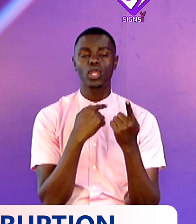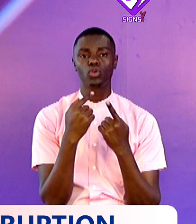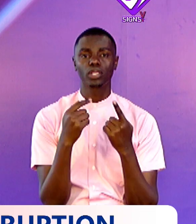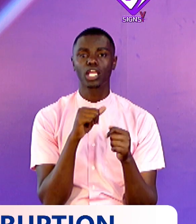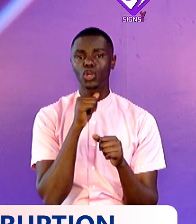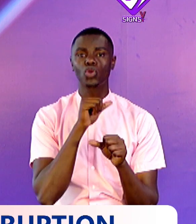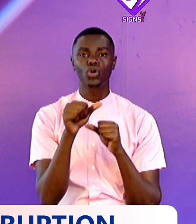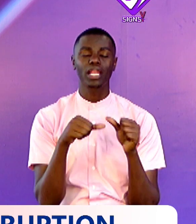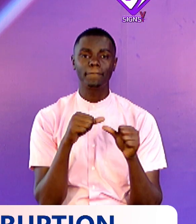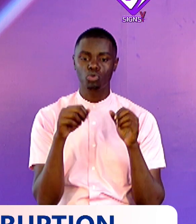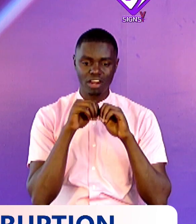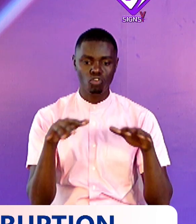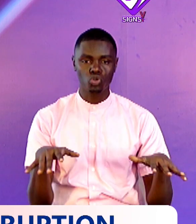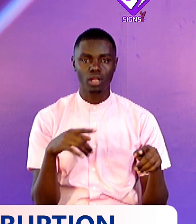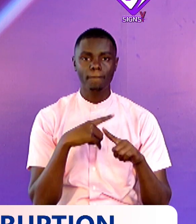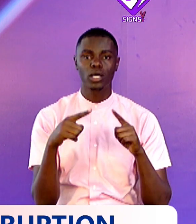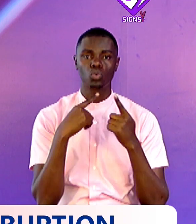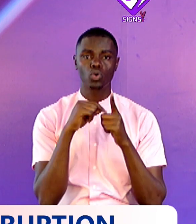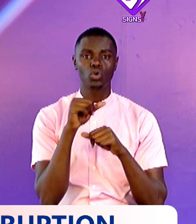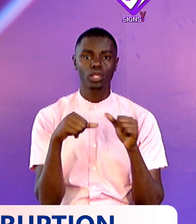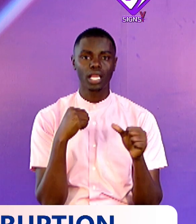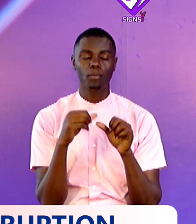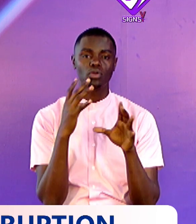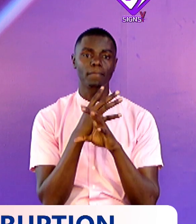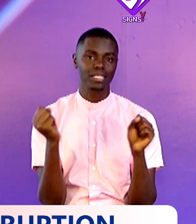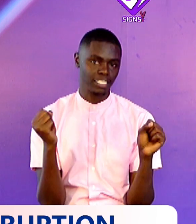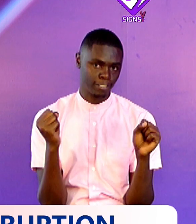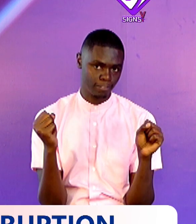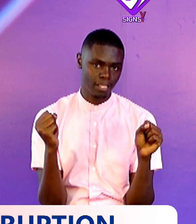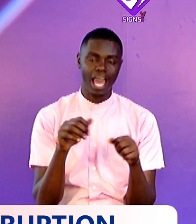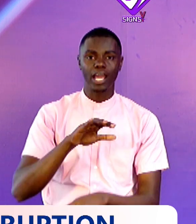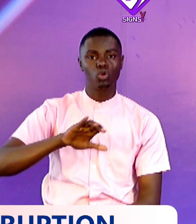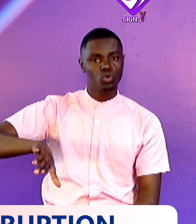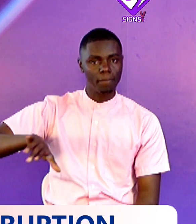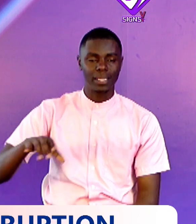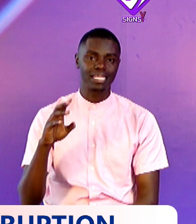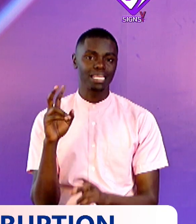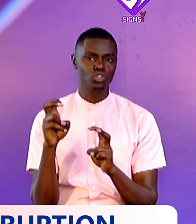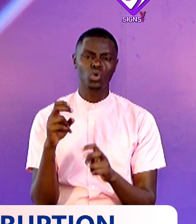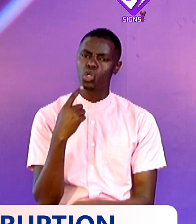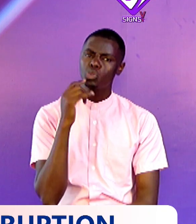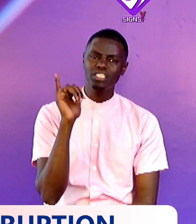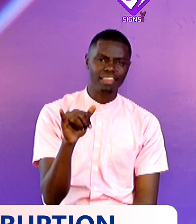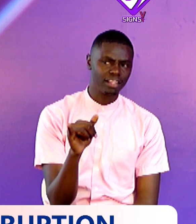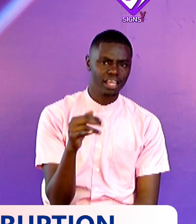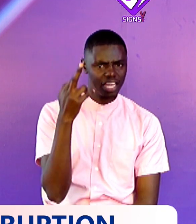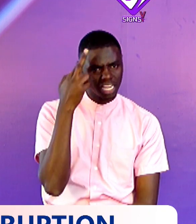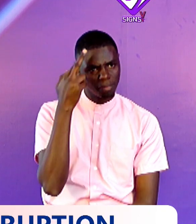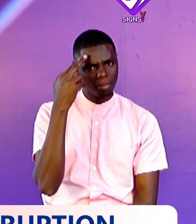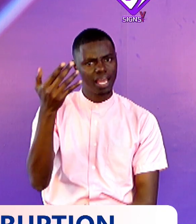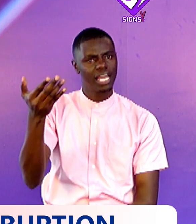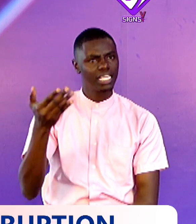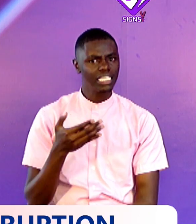about anybody here. We are talking about the president of the nation. Right. So for him to say such a thing, remember he